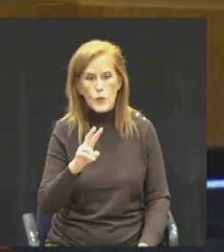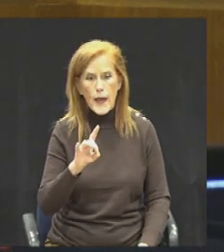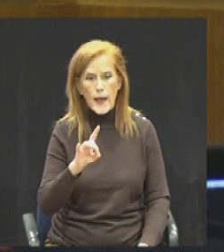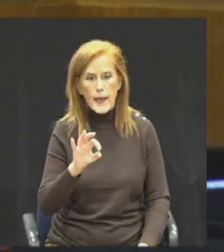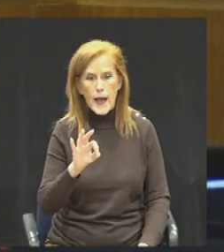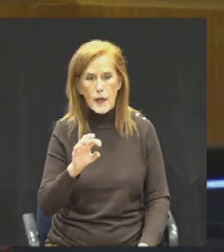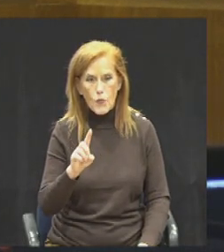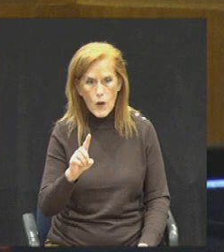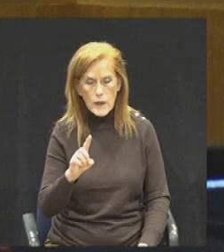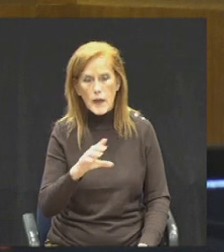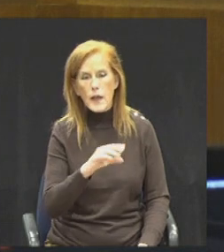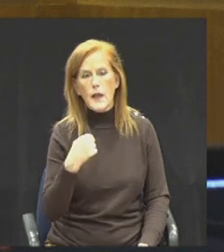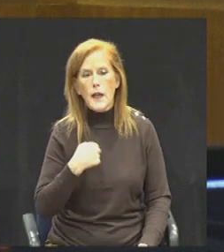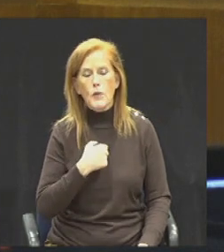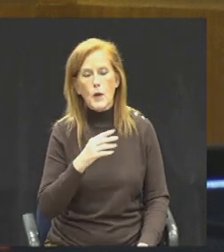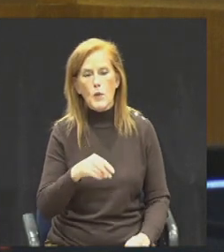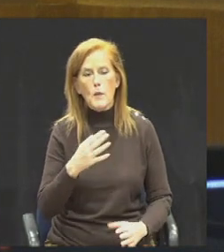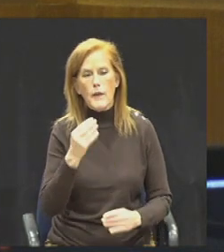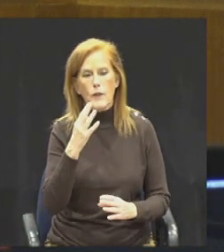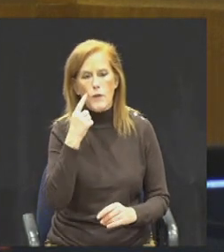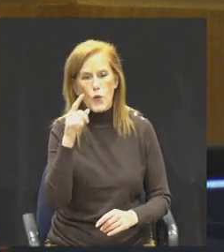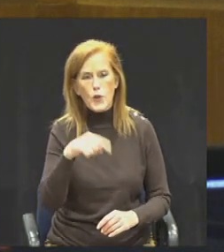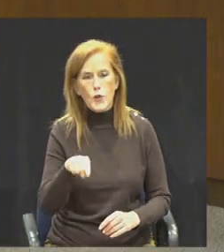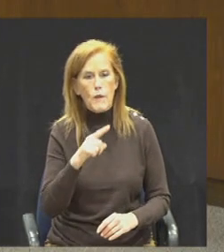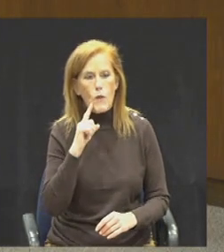402-471-2891, and we can provide that.